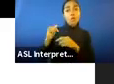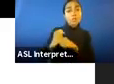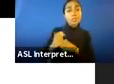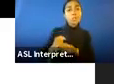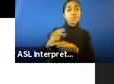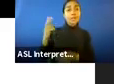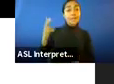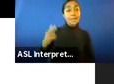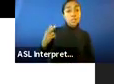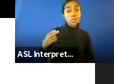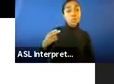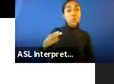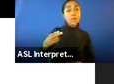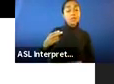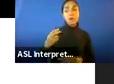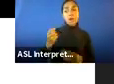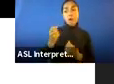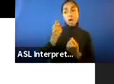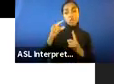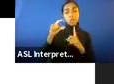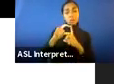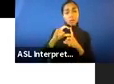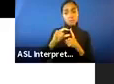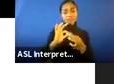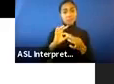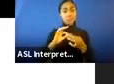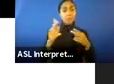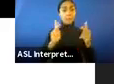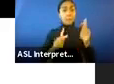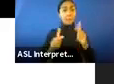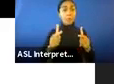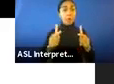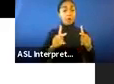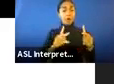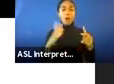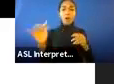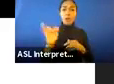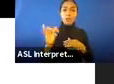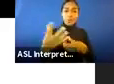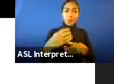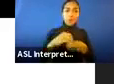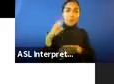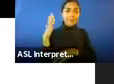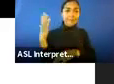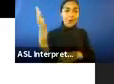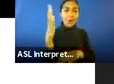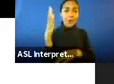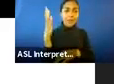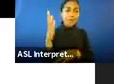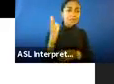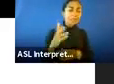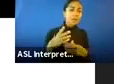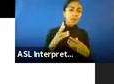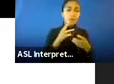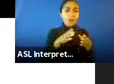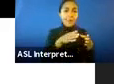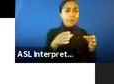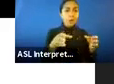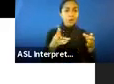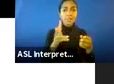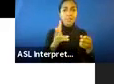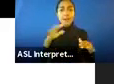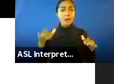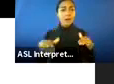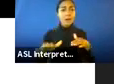of personhood has extended to the trees and forests and rivers, well captured in the